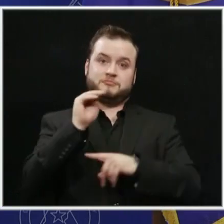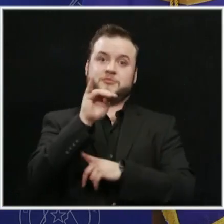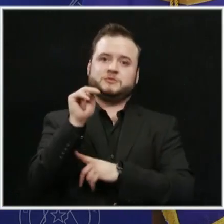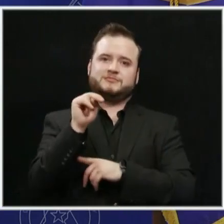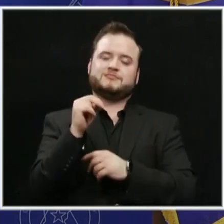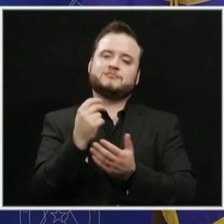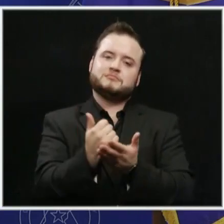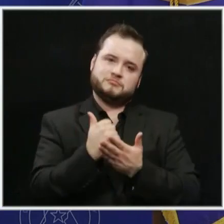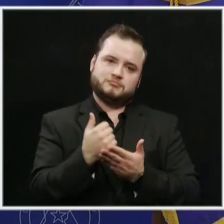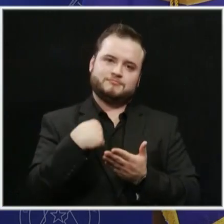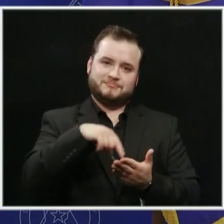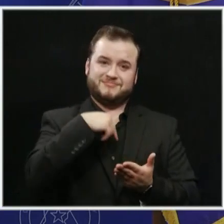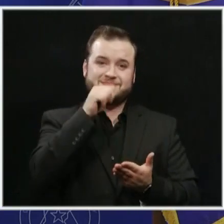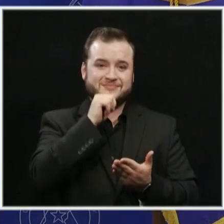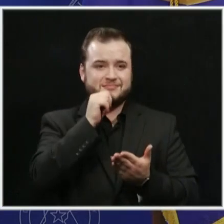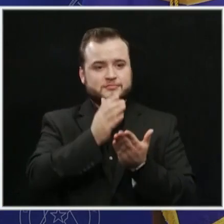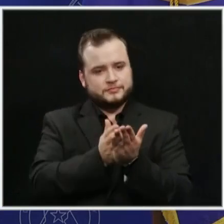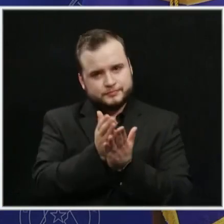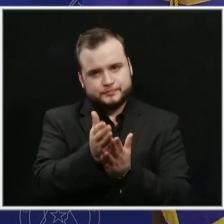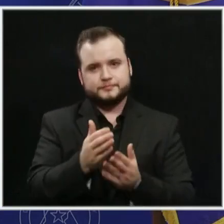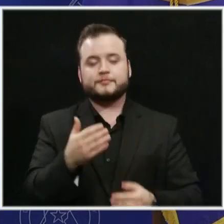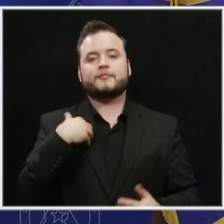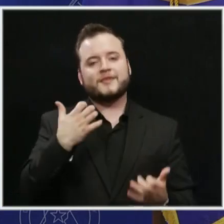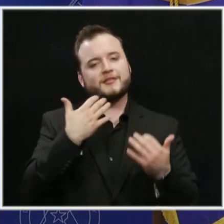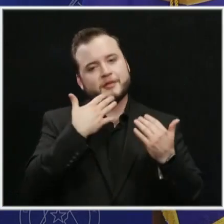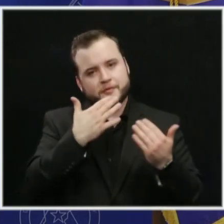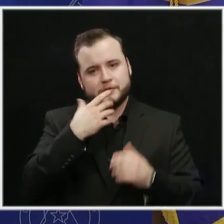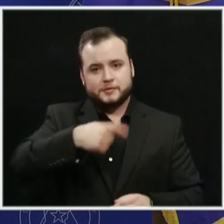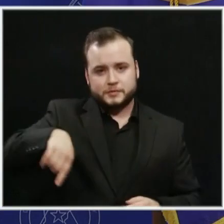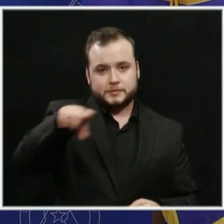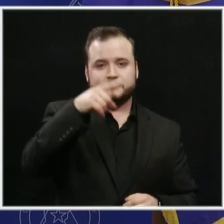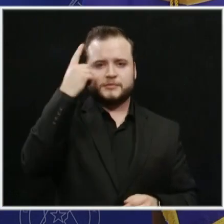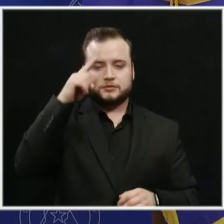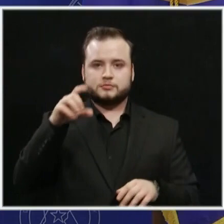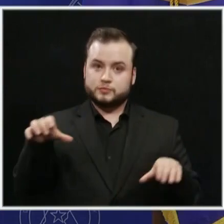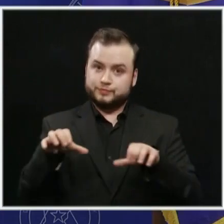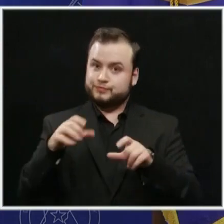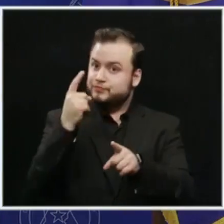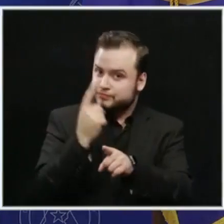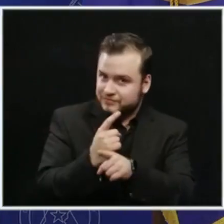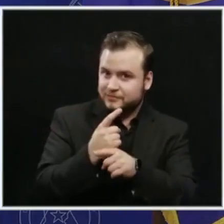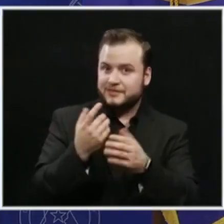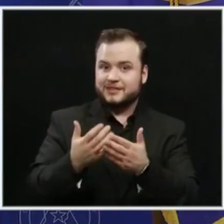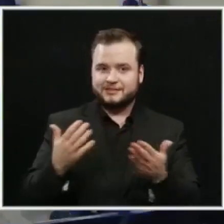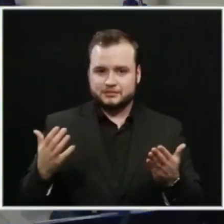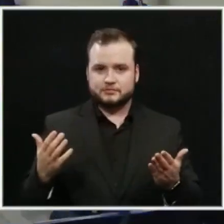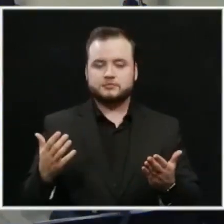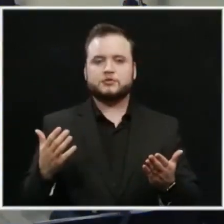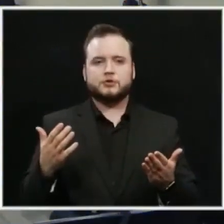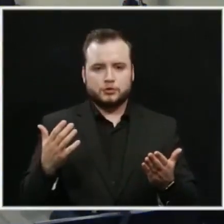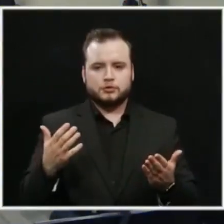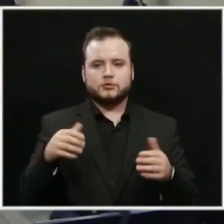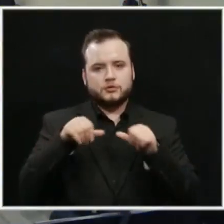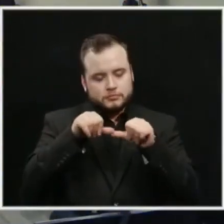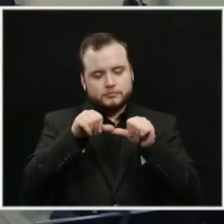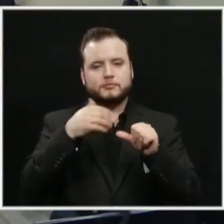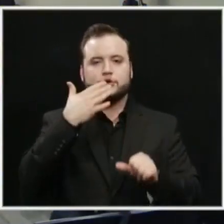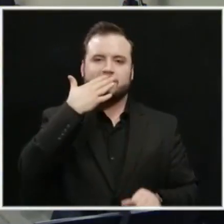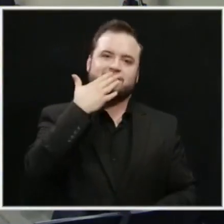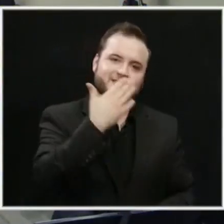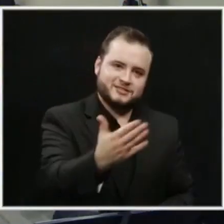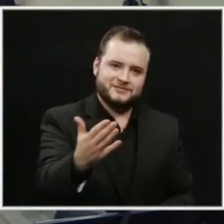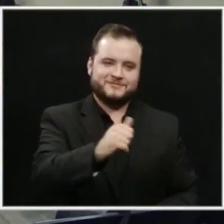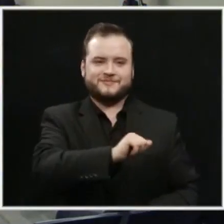people of Minnesota, for doing the right thing and doing it so well. Thank you. Thank you, Mary.